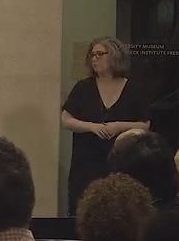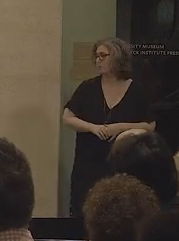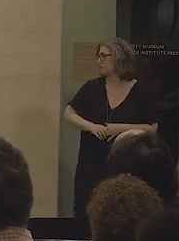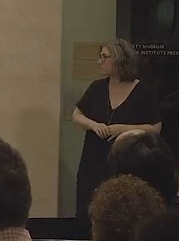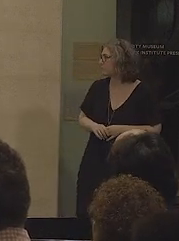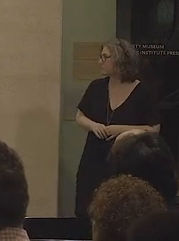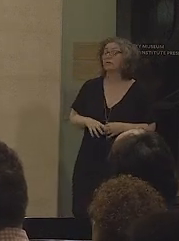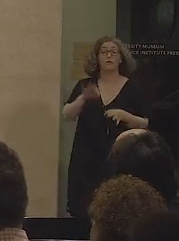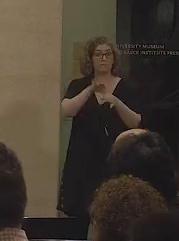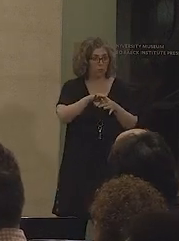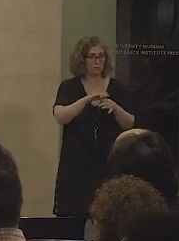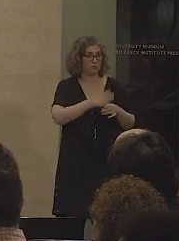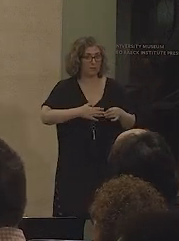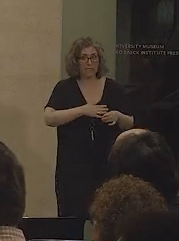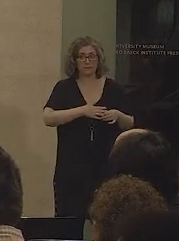So vote.